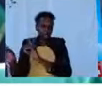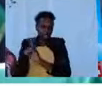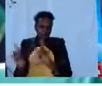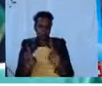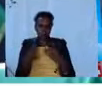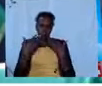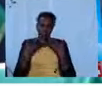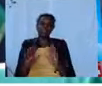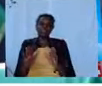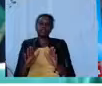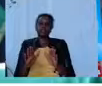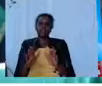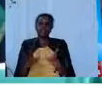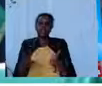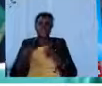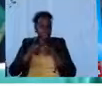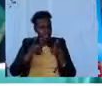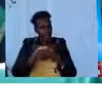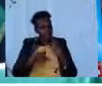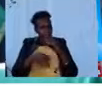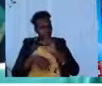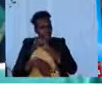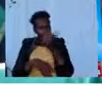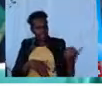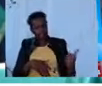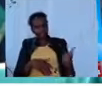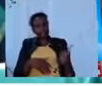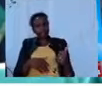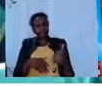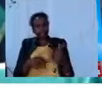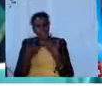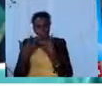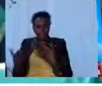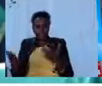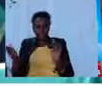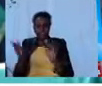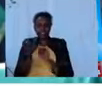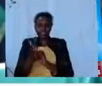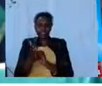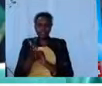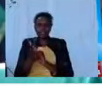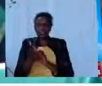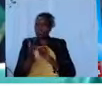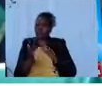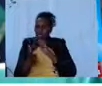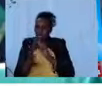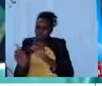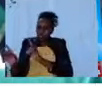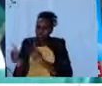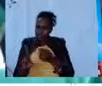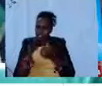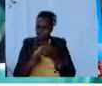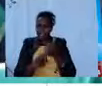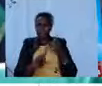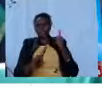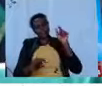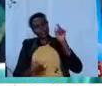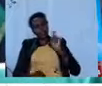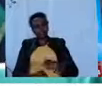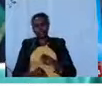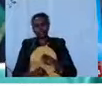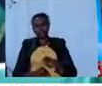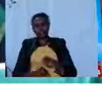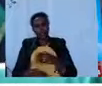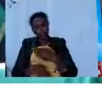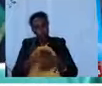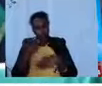do. And the others were of the things that they are supposed to avoid. And